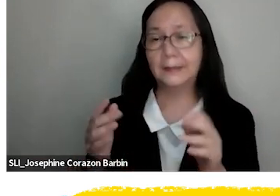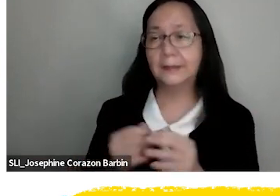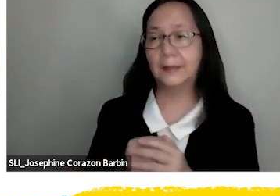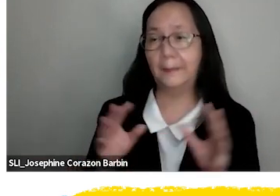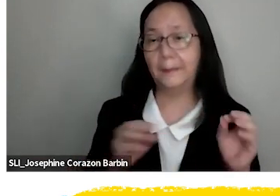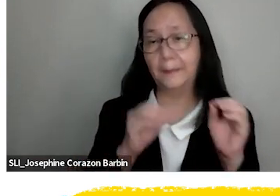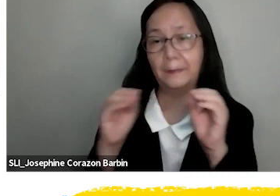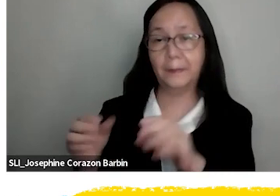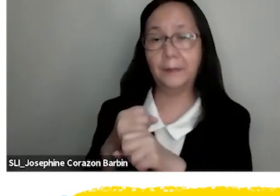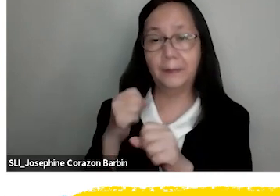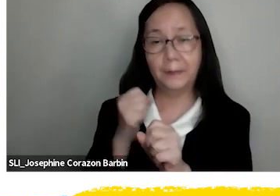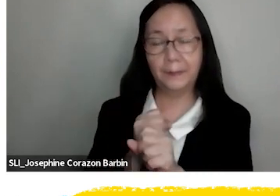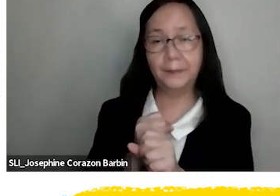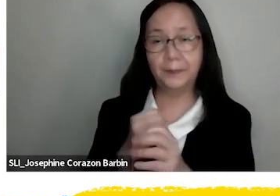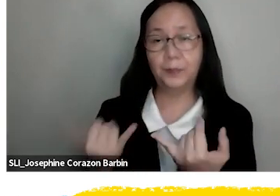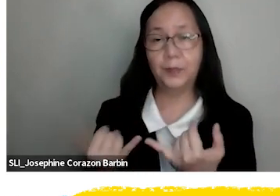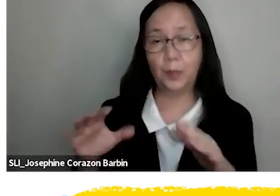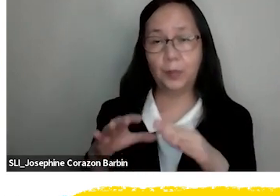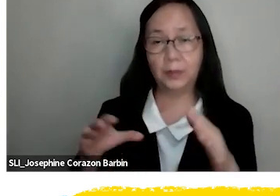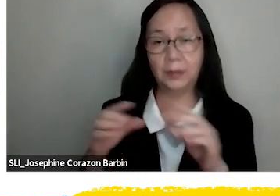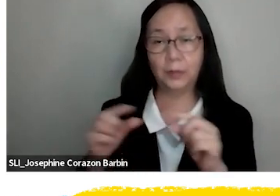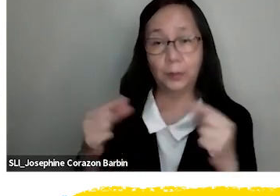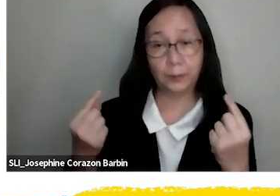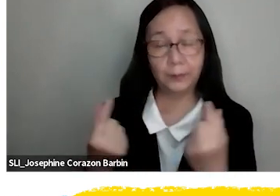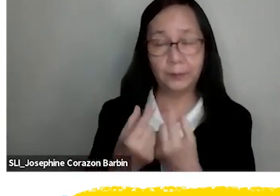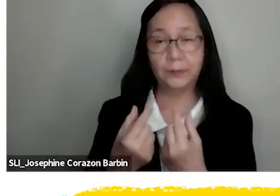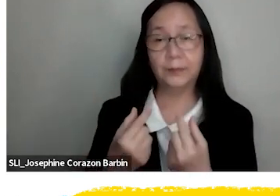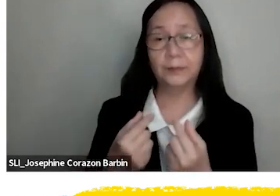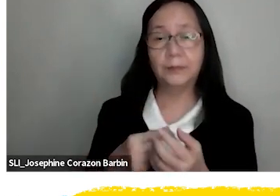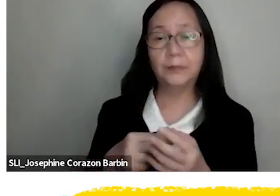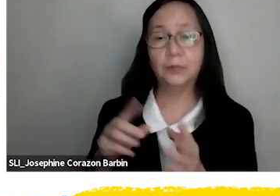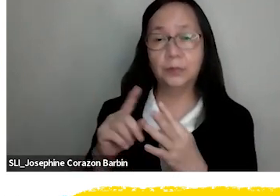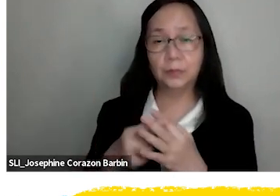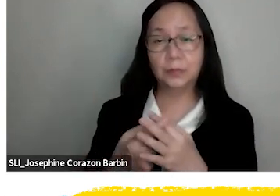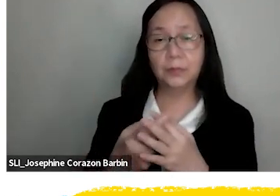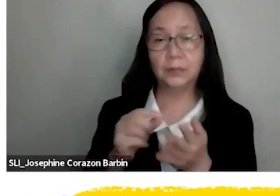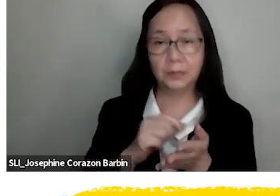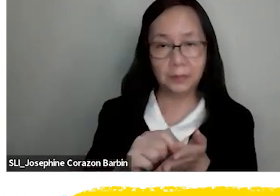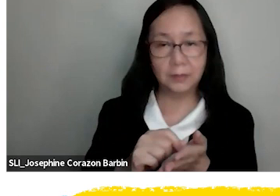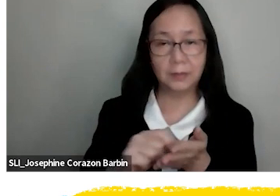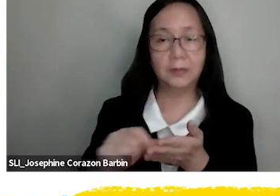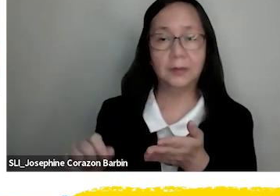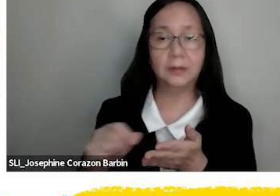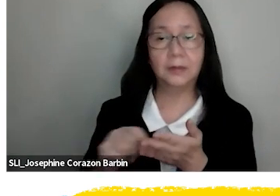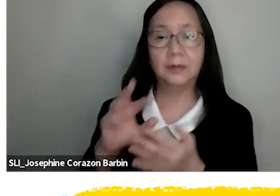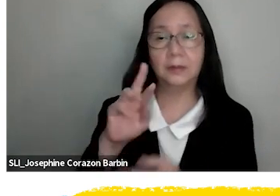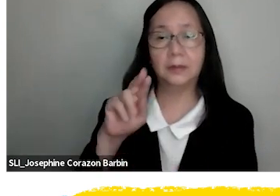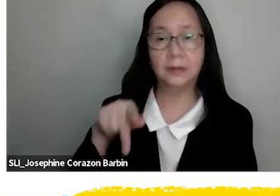the working group to draft the online the RPA